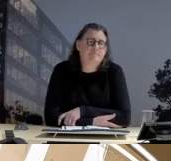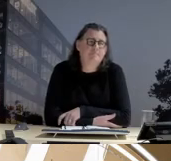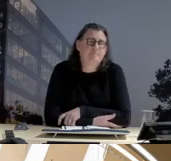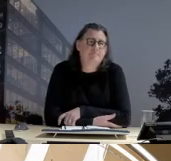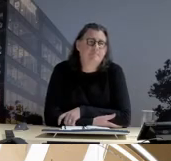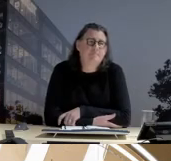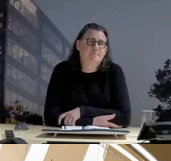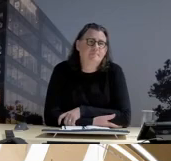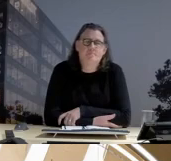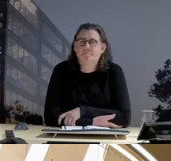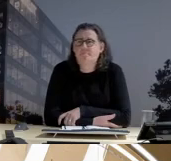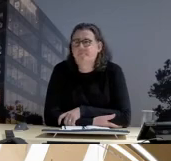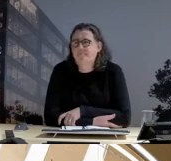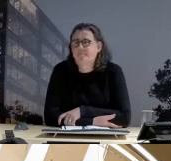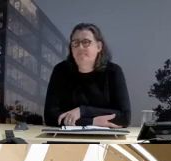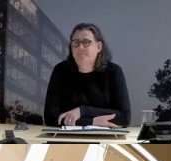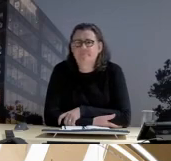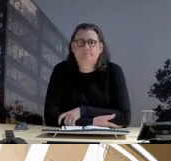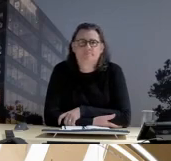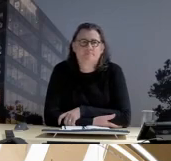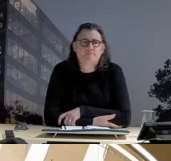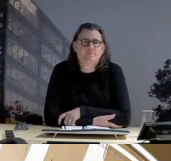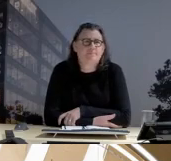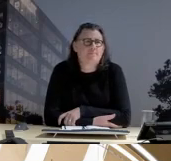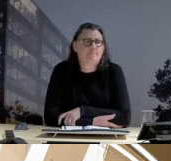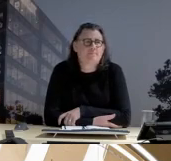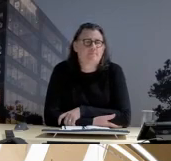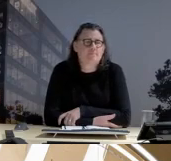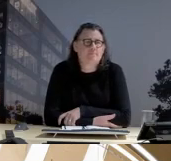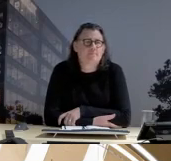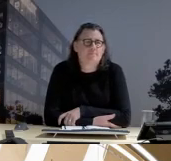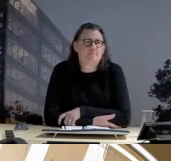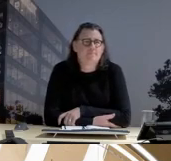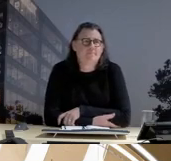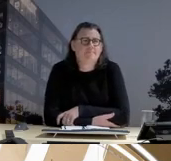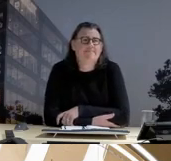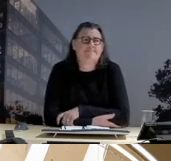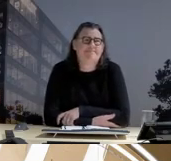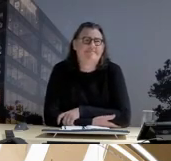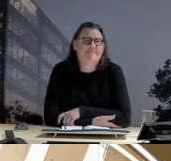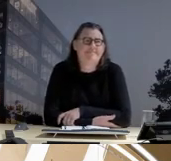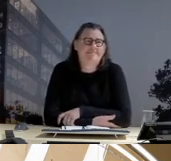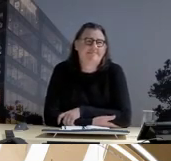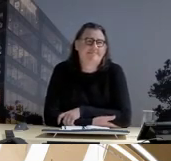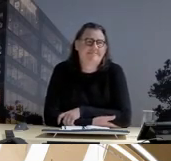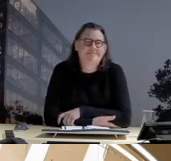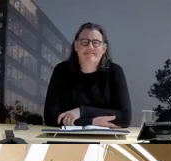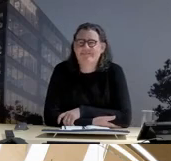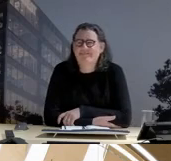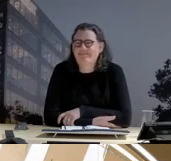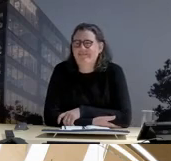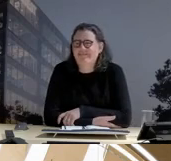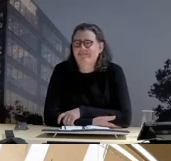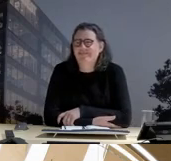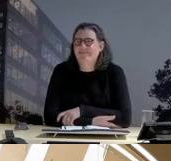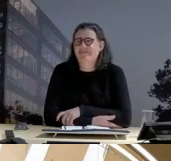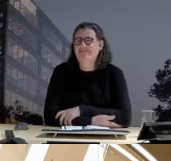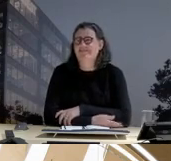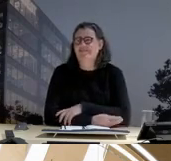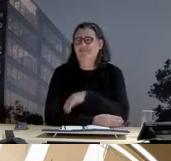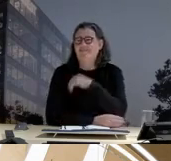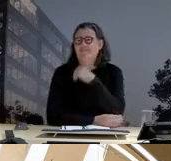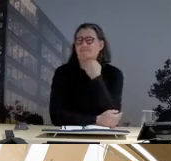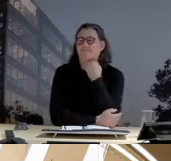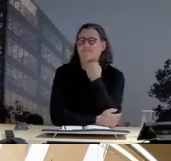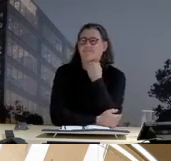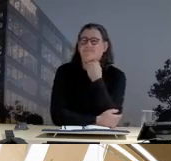And before people run away, you do not need to send me your test sheet. I will be sending you your certificate within